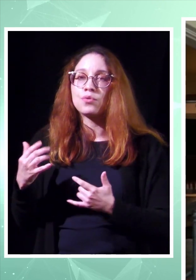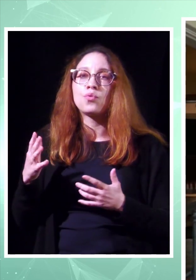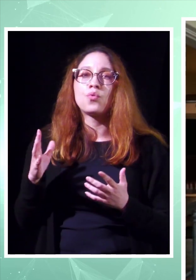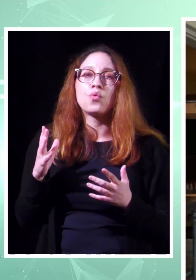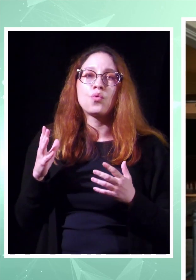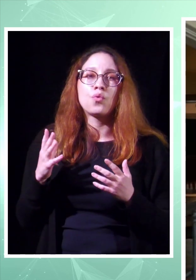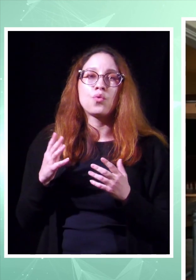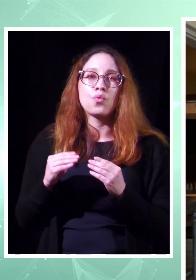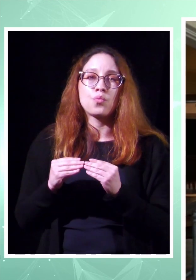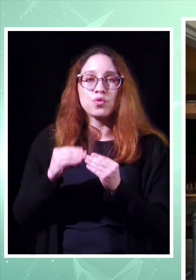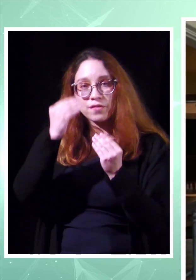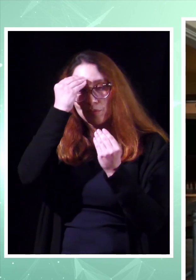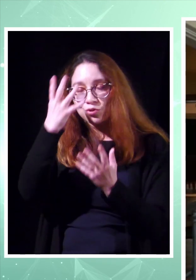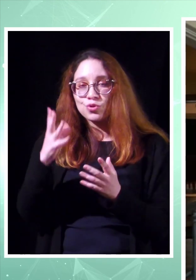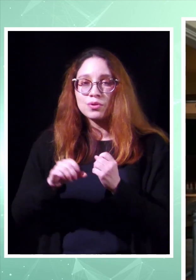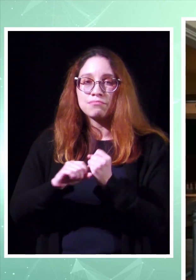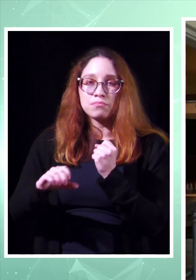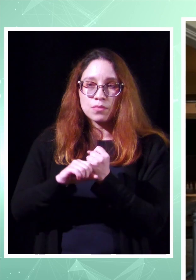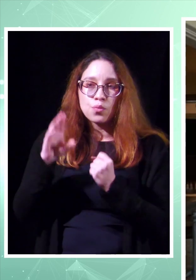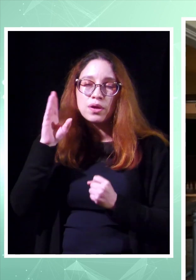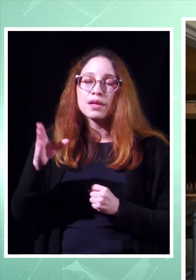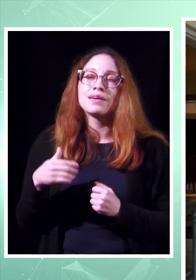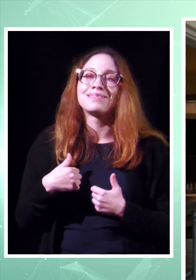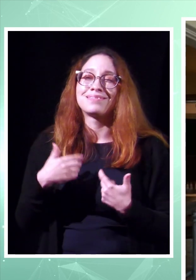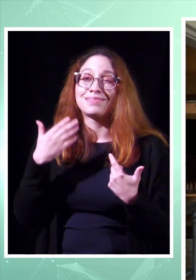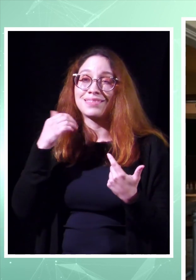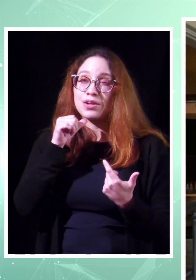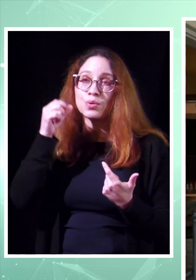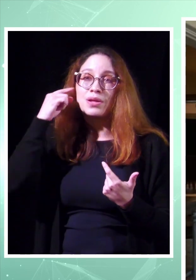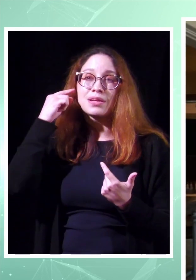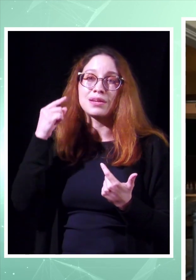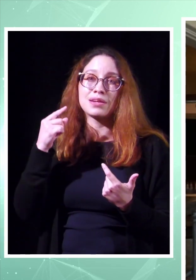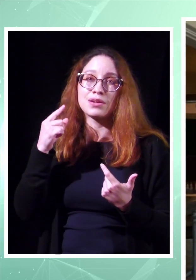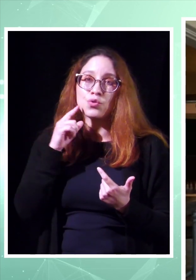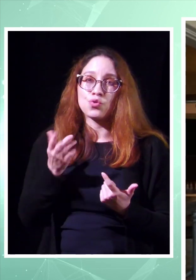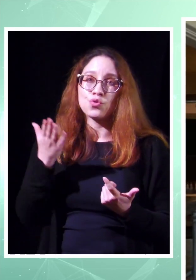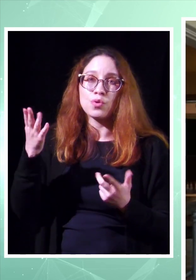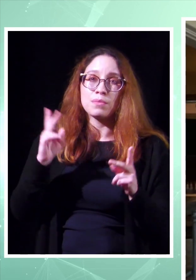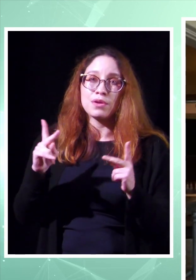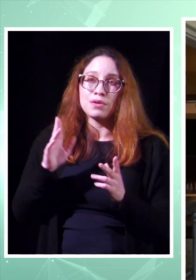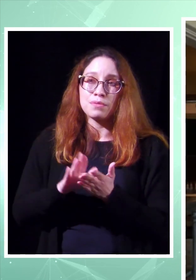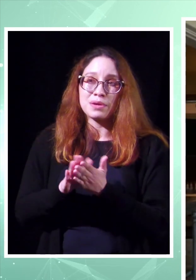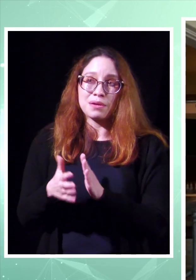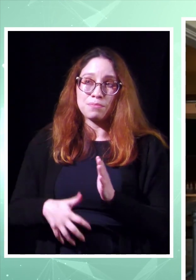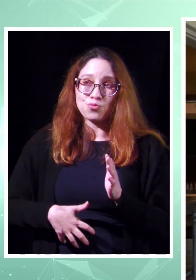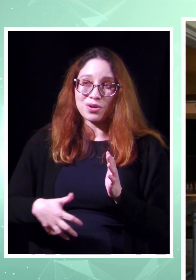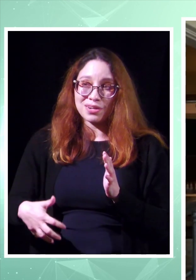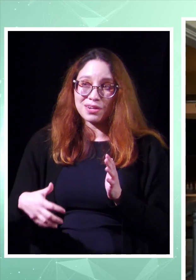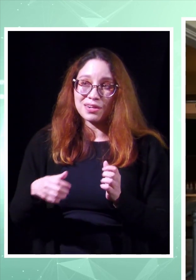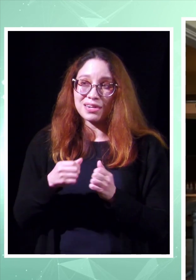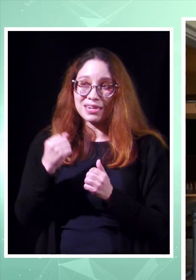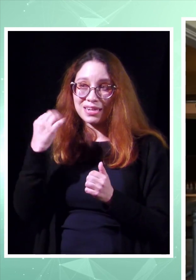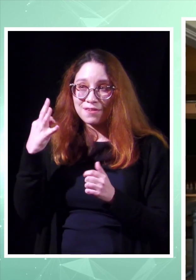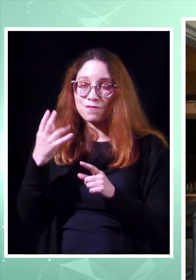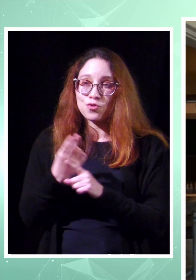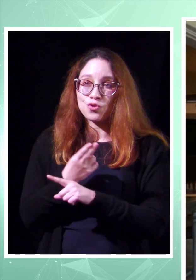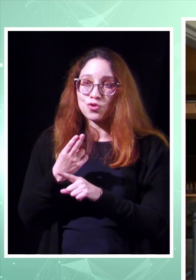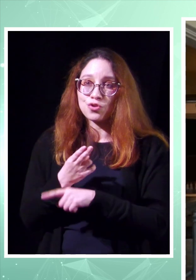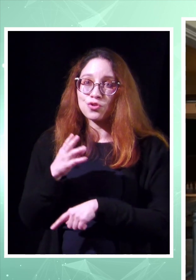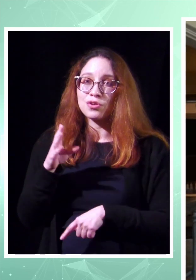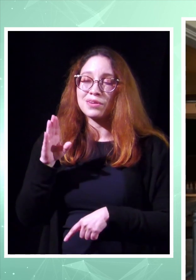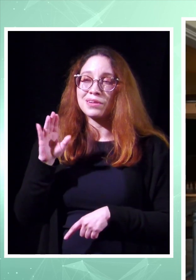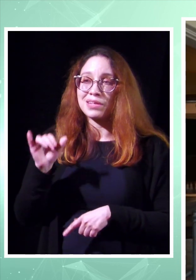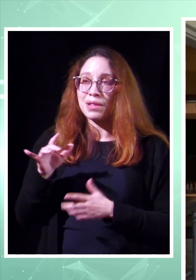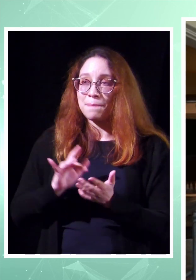Now, more information will come out. I don't think that it's recommended that people become pregnant when they're on MS